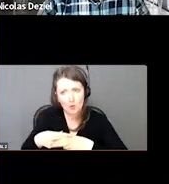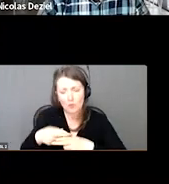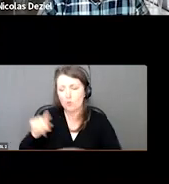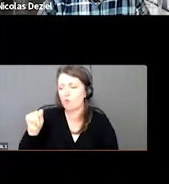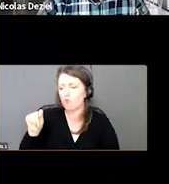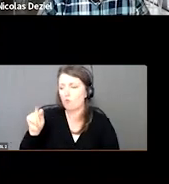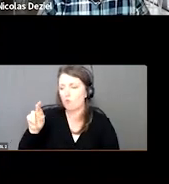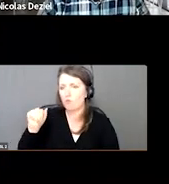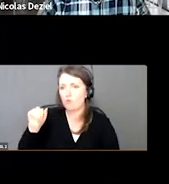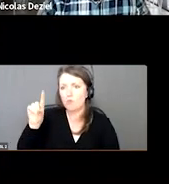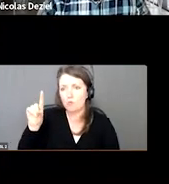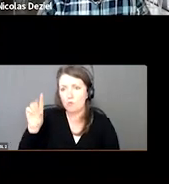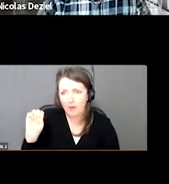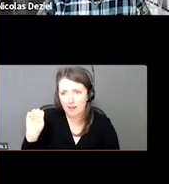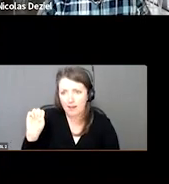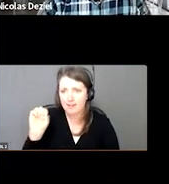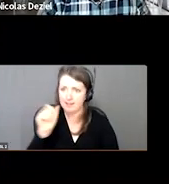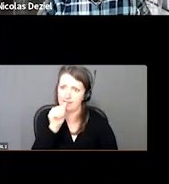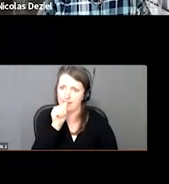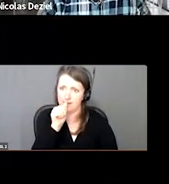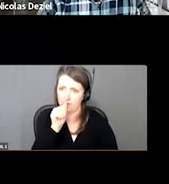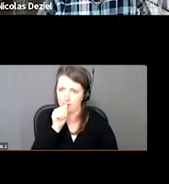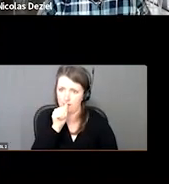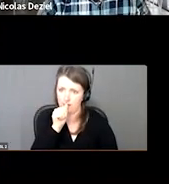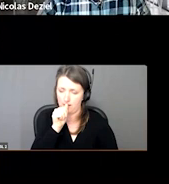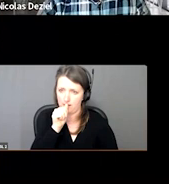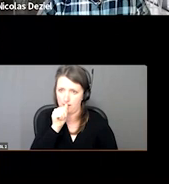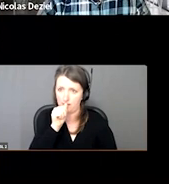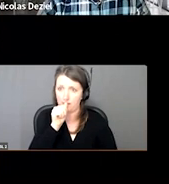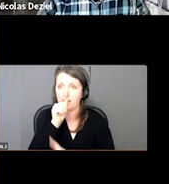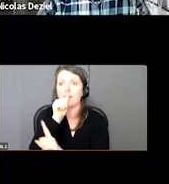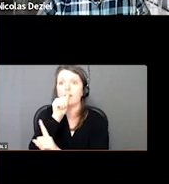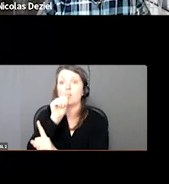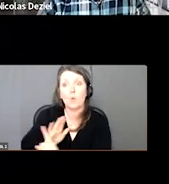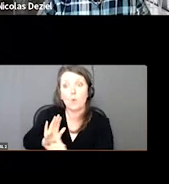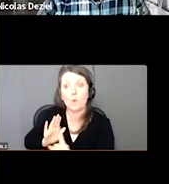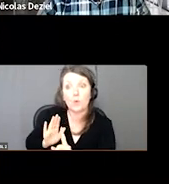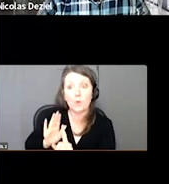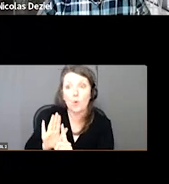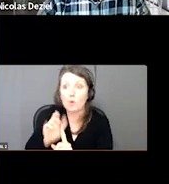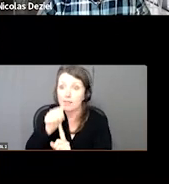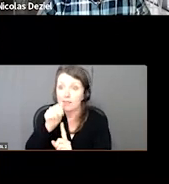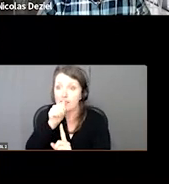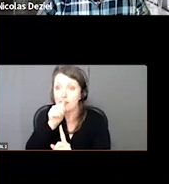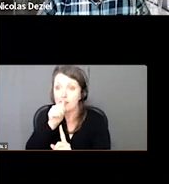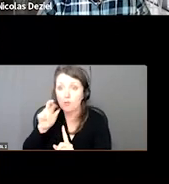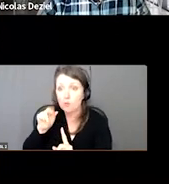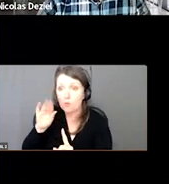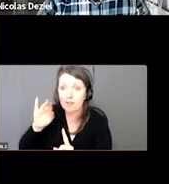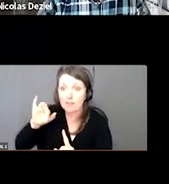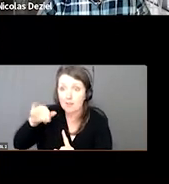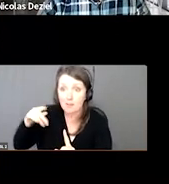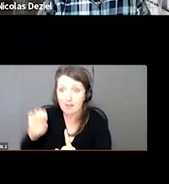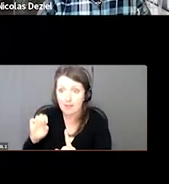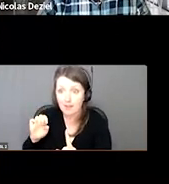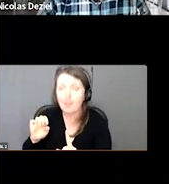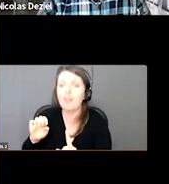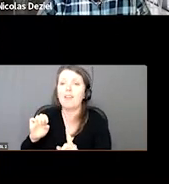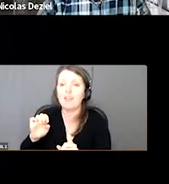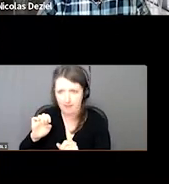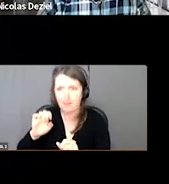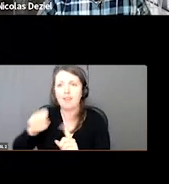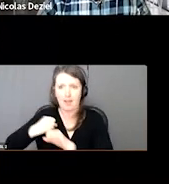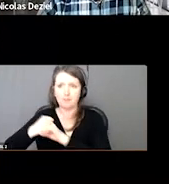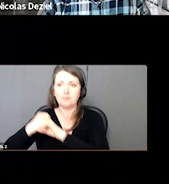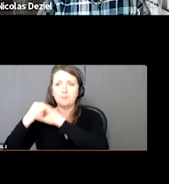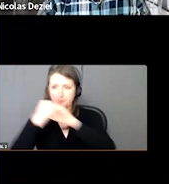about protecting the secret through your own means, whether it's locking